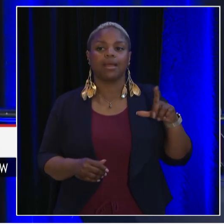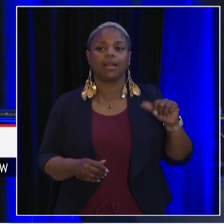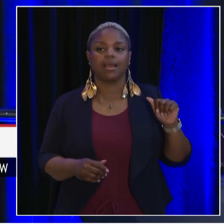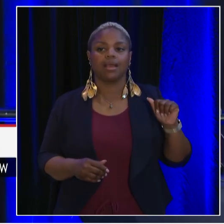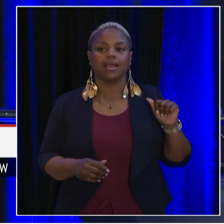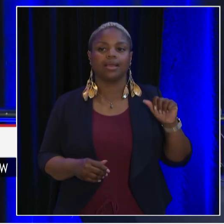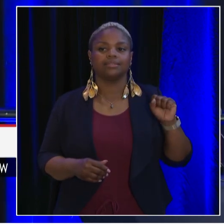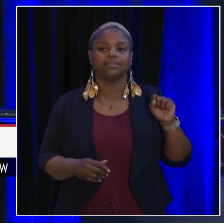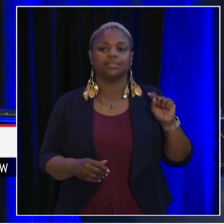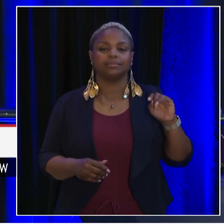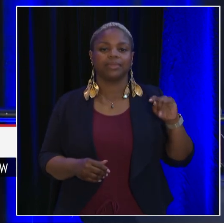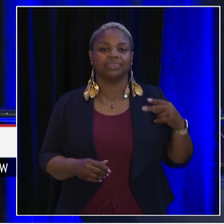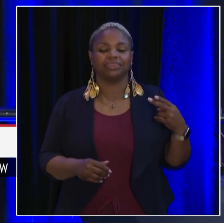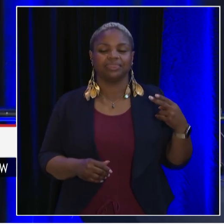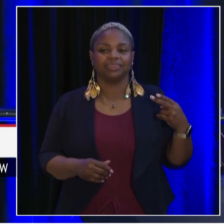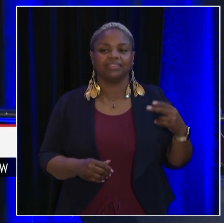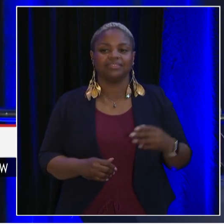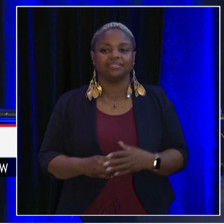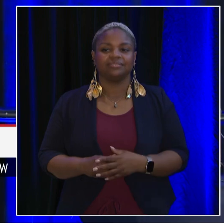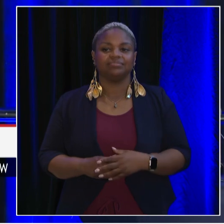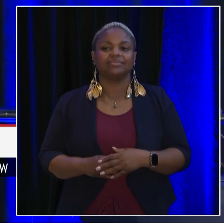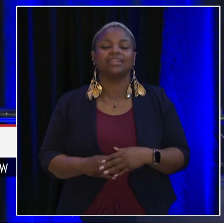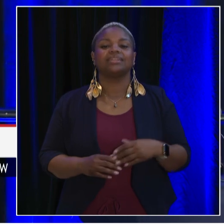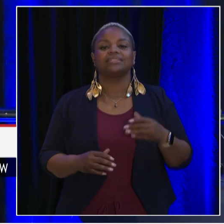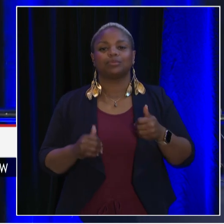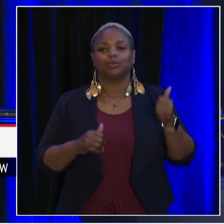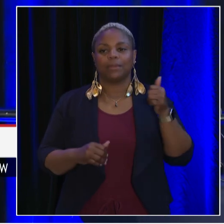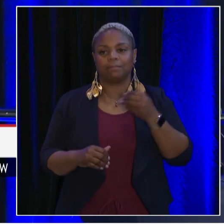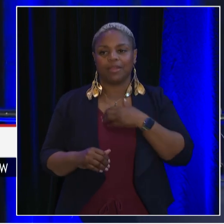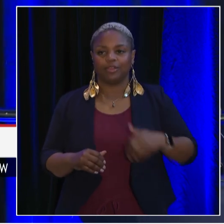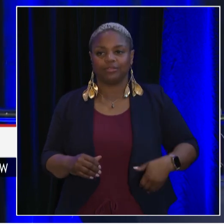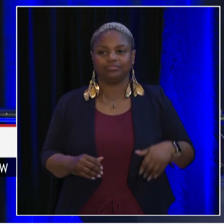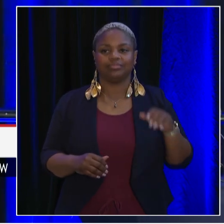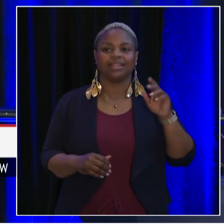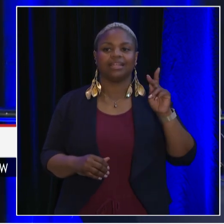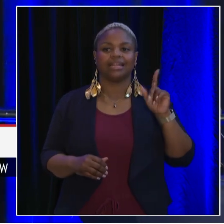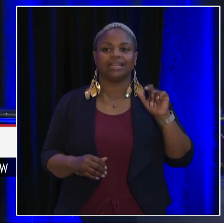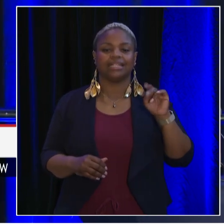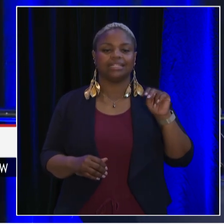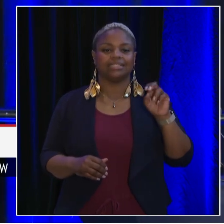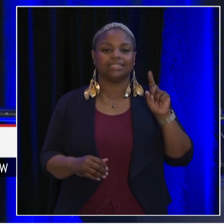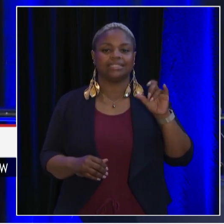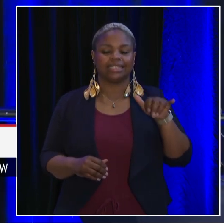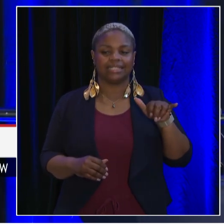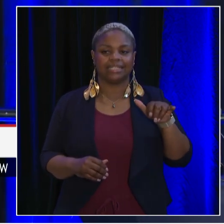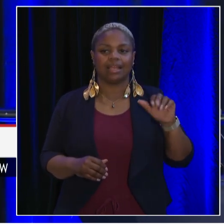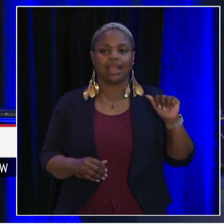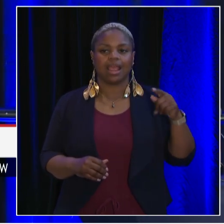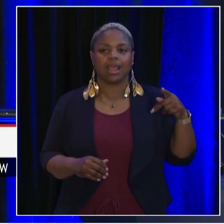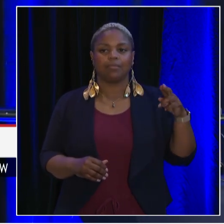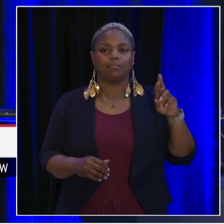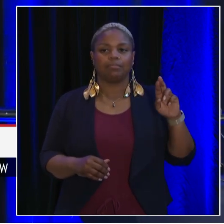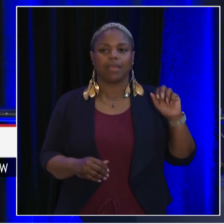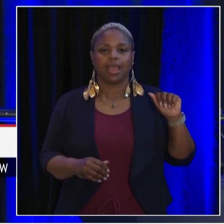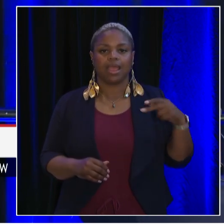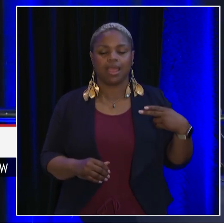Deputy Mayor Lindsay Apaya is here with us today. Deputy Mayor Nina Albert is in the